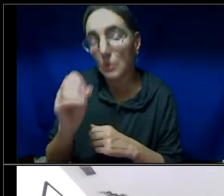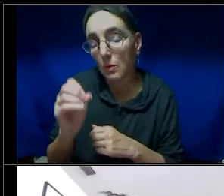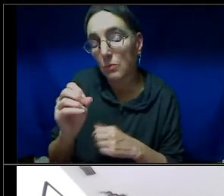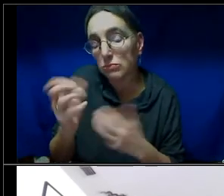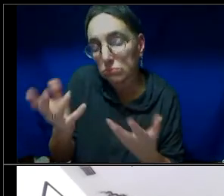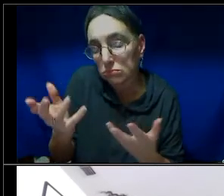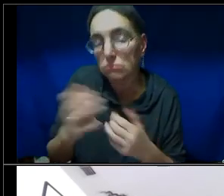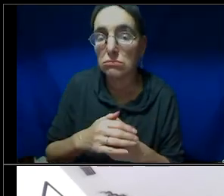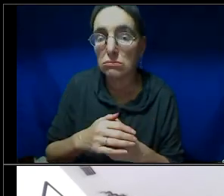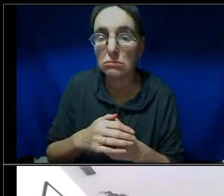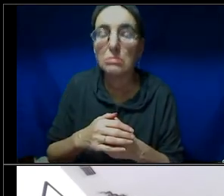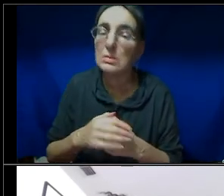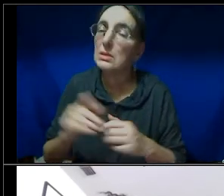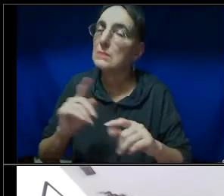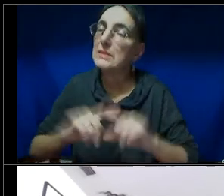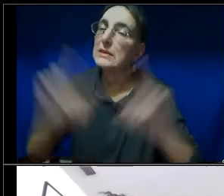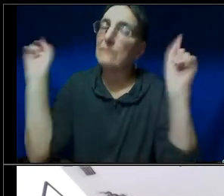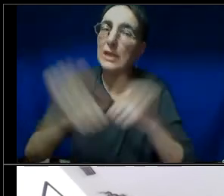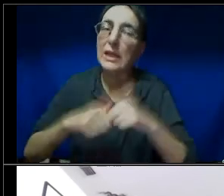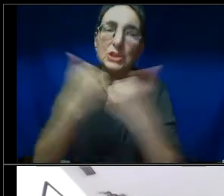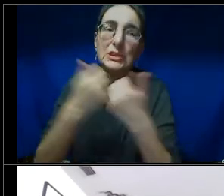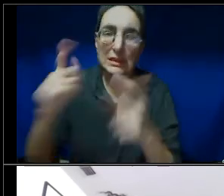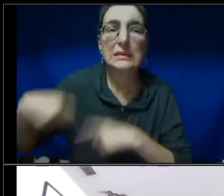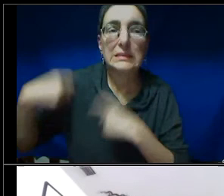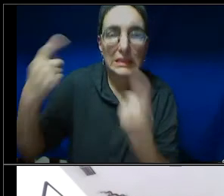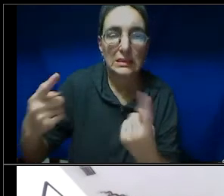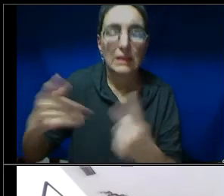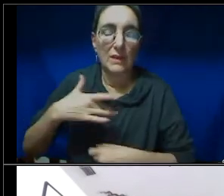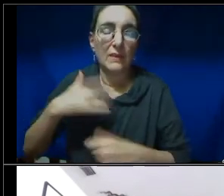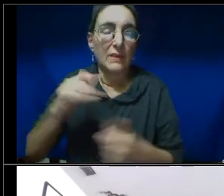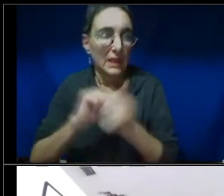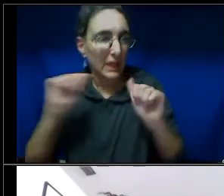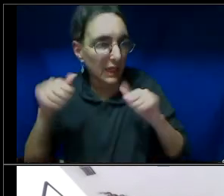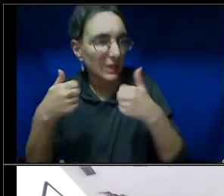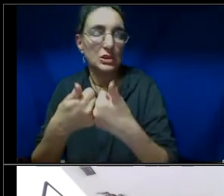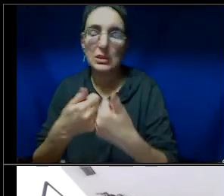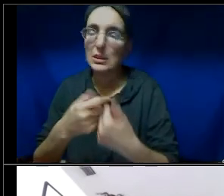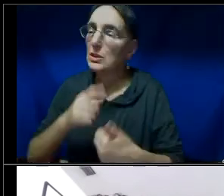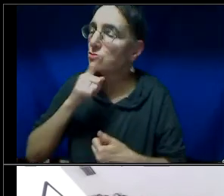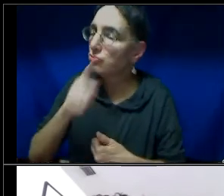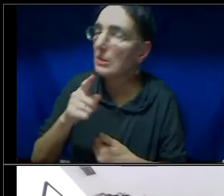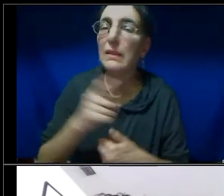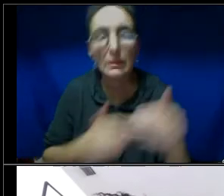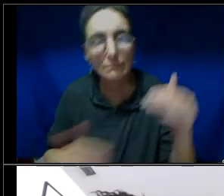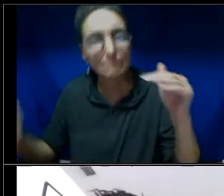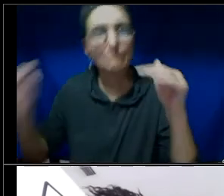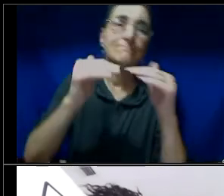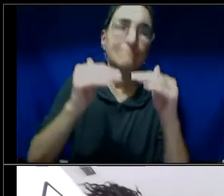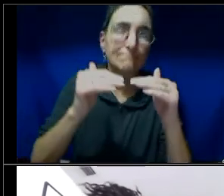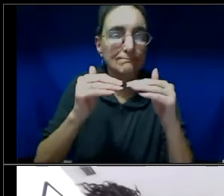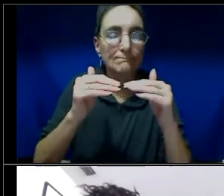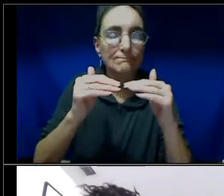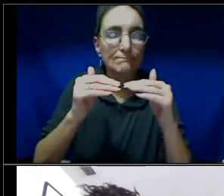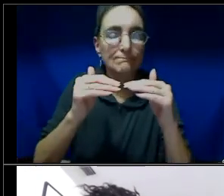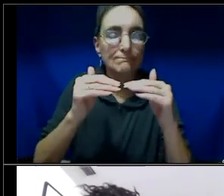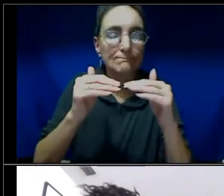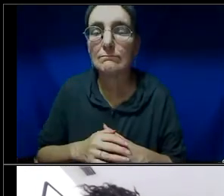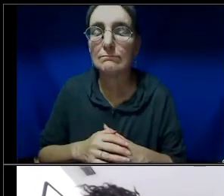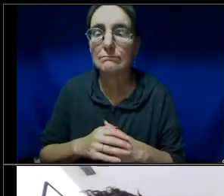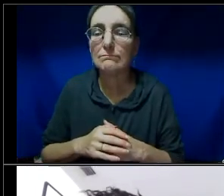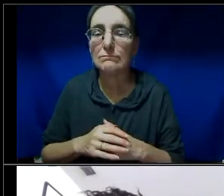It's been a completely different agency ever since. I feel like the agency is really led with equity. It's helped delegate power